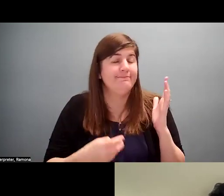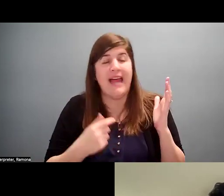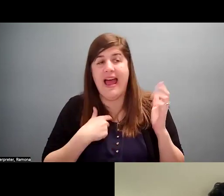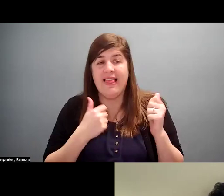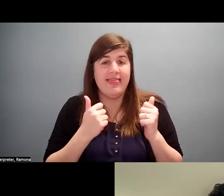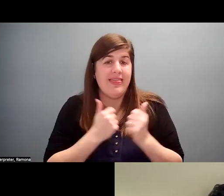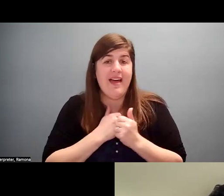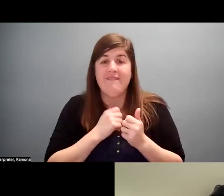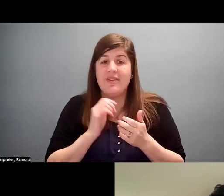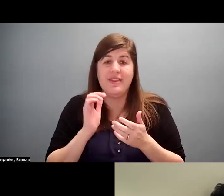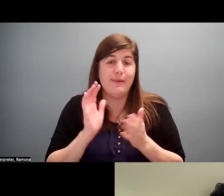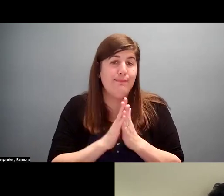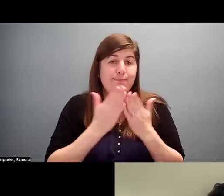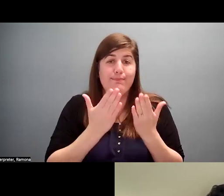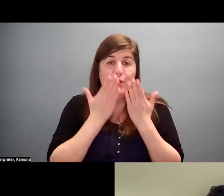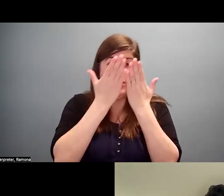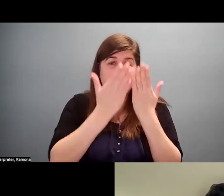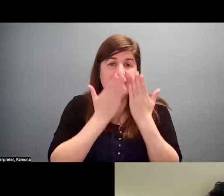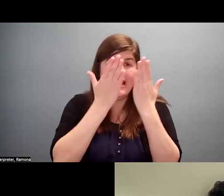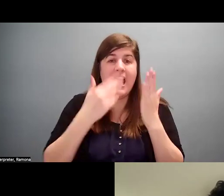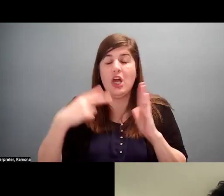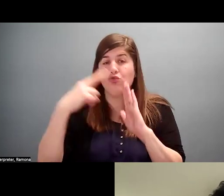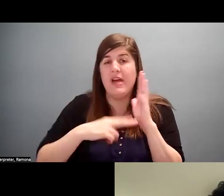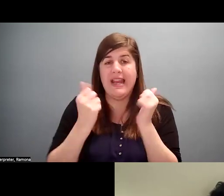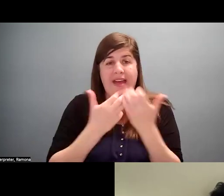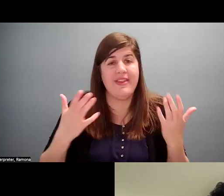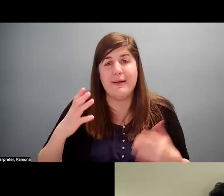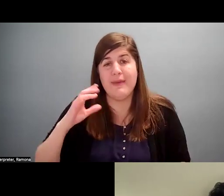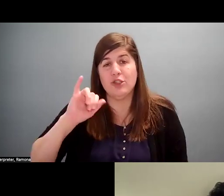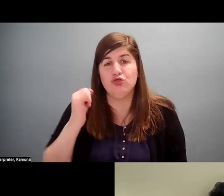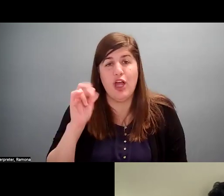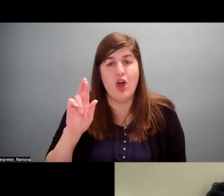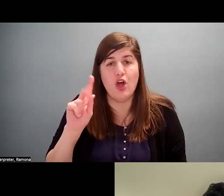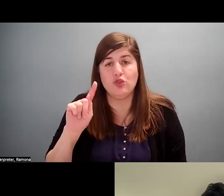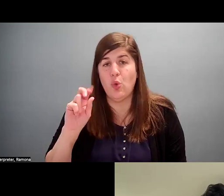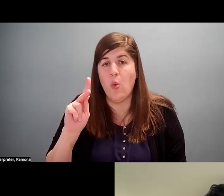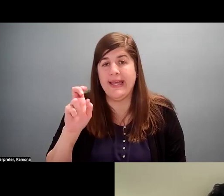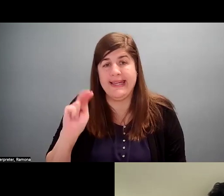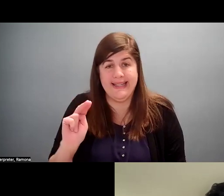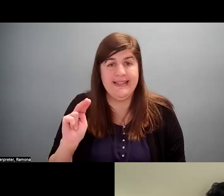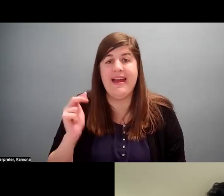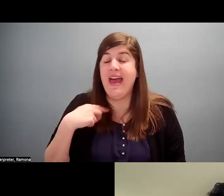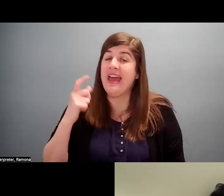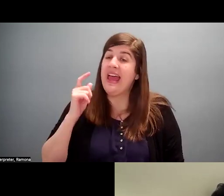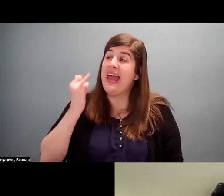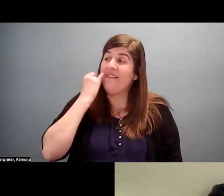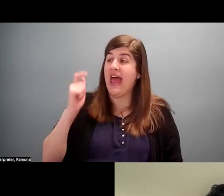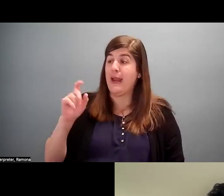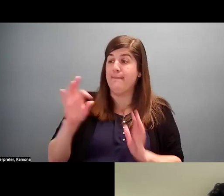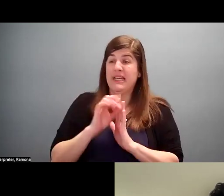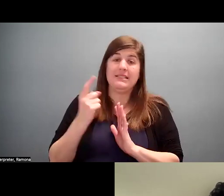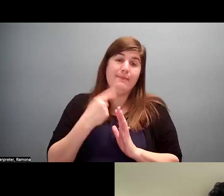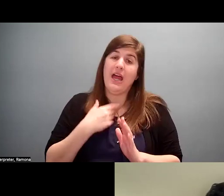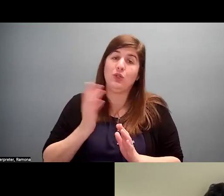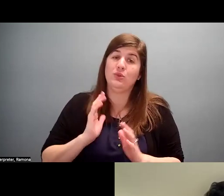loved the books and I read everything by Tolkien, I think that was available at the time. So if I had to pick something, I used to love those